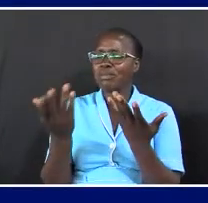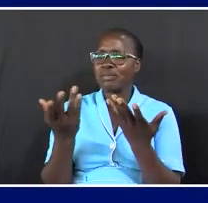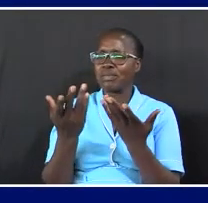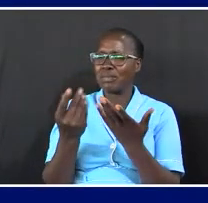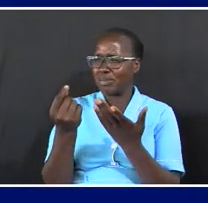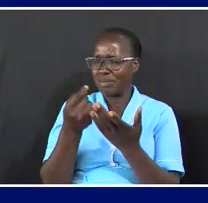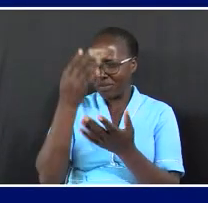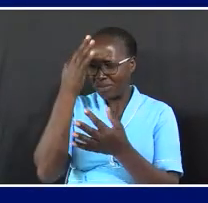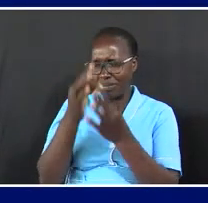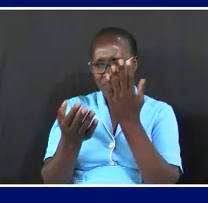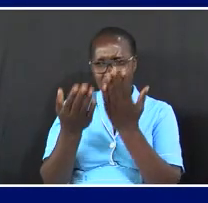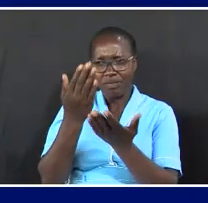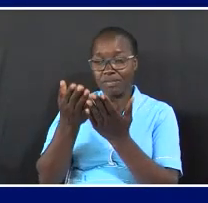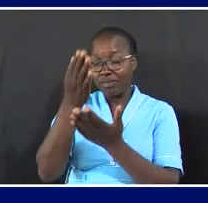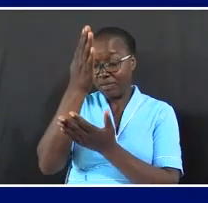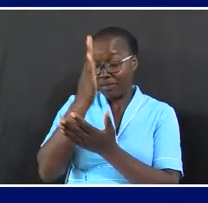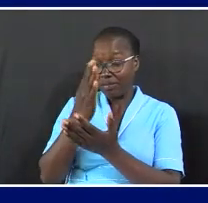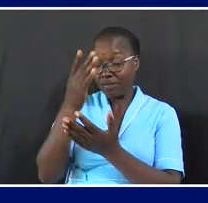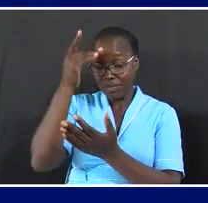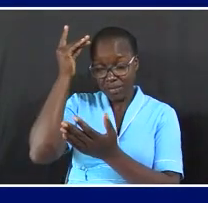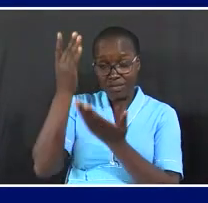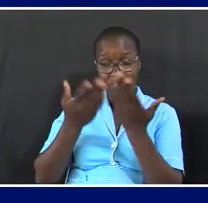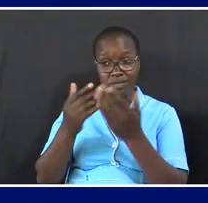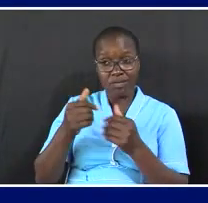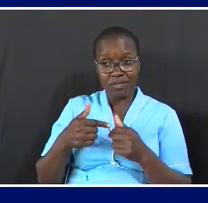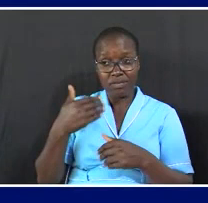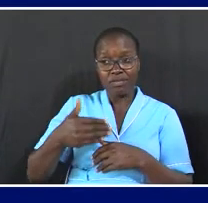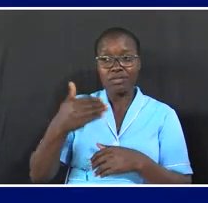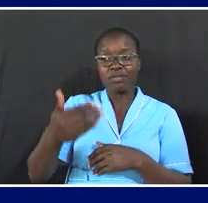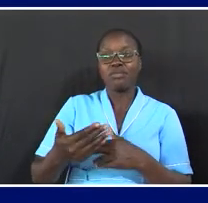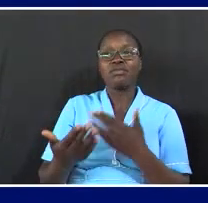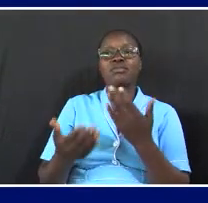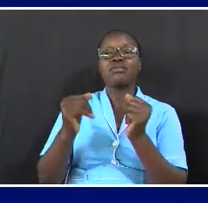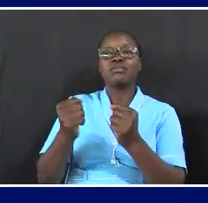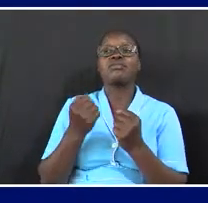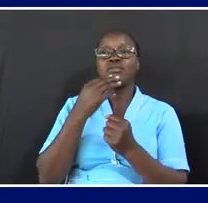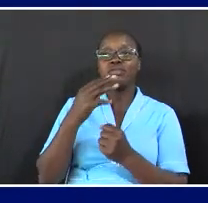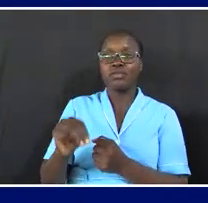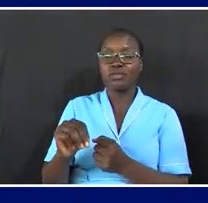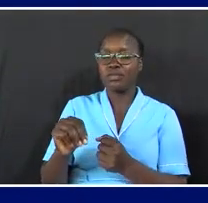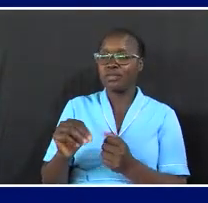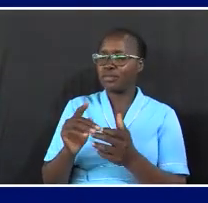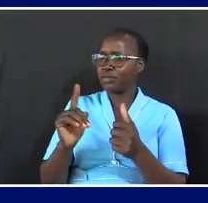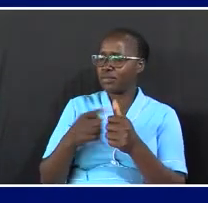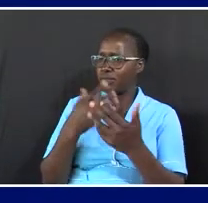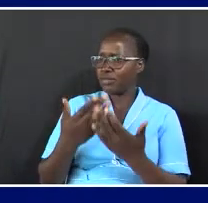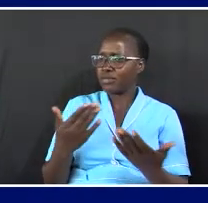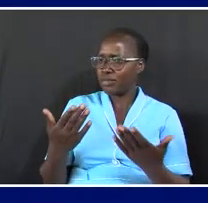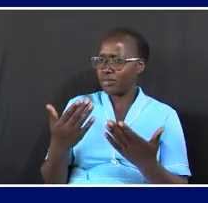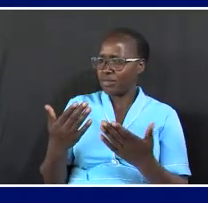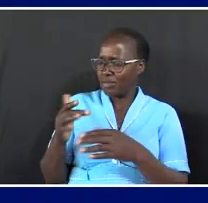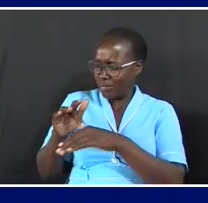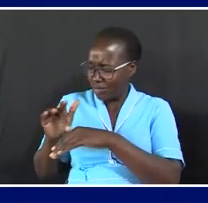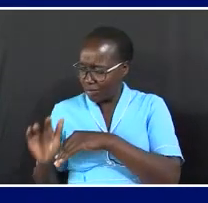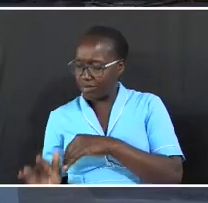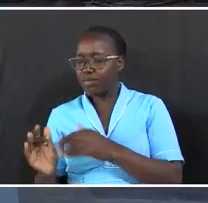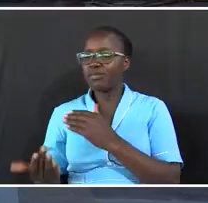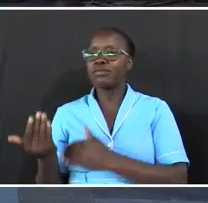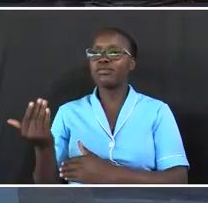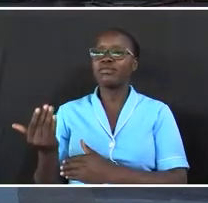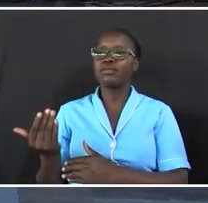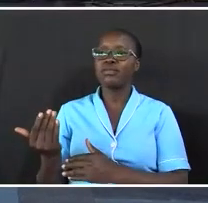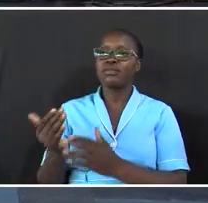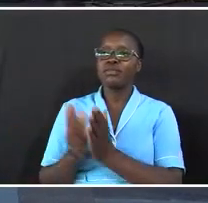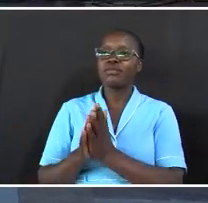that maybe the God that Daniel serves continually might rescue him. And the first thing, the Bible says that first thing in the morning, the